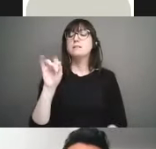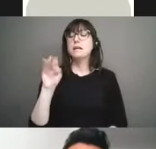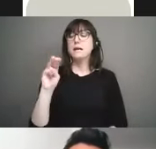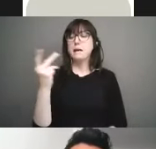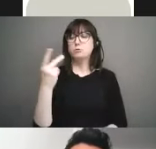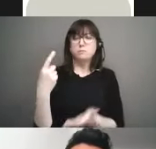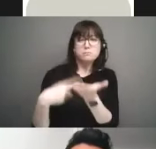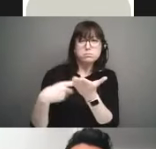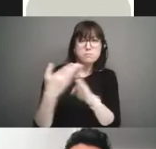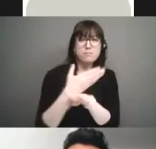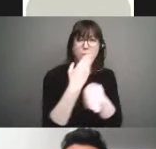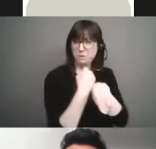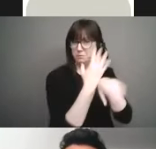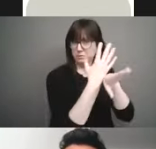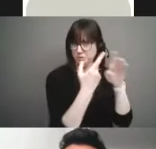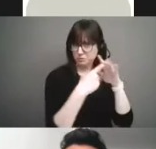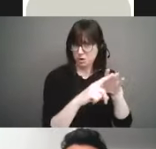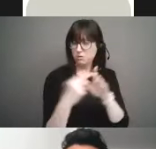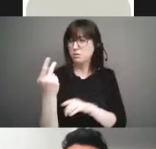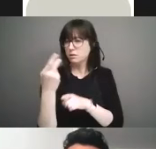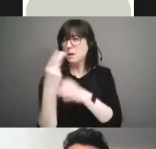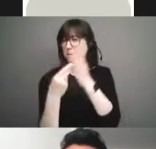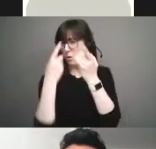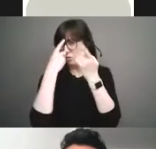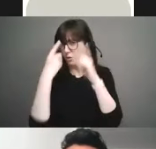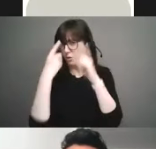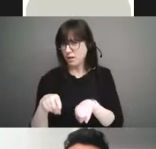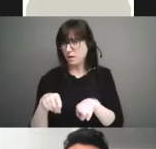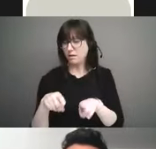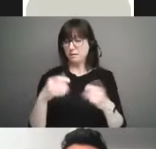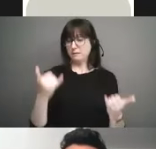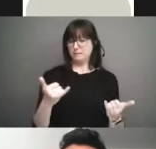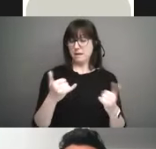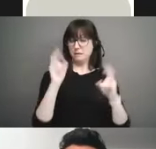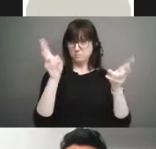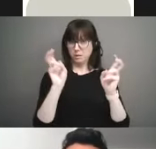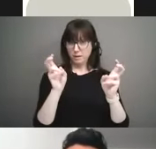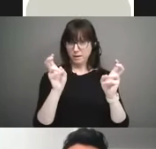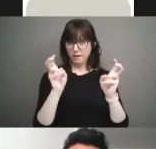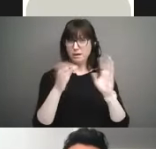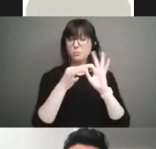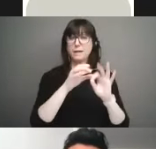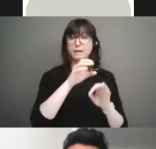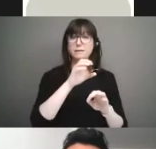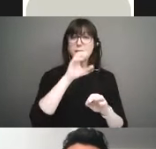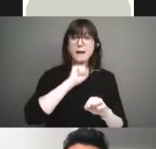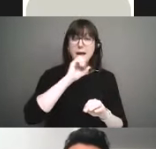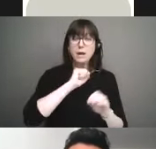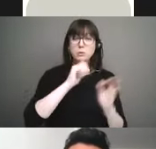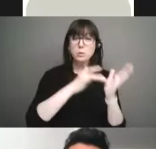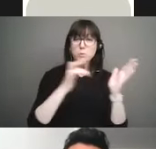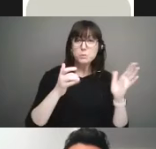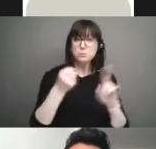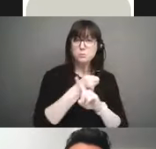got on the webinar, and we both agreed that this topic that we're addressing today of elder abuse and preventing